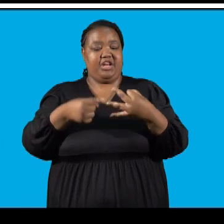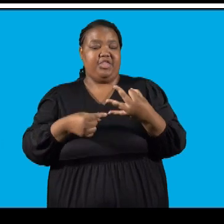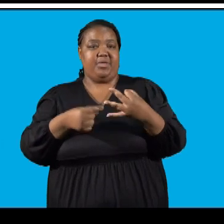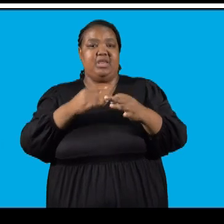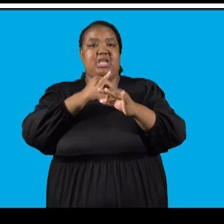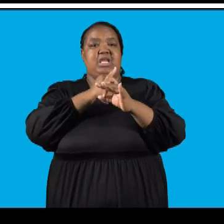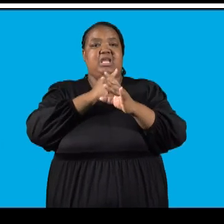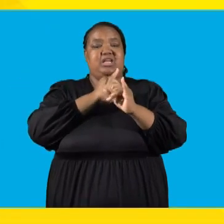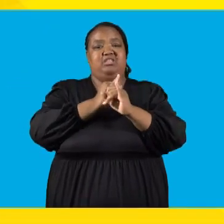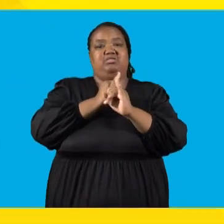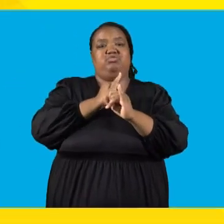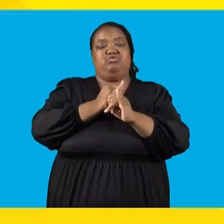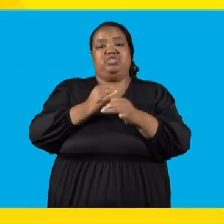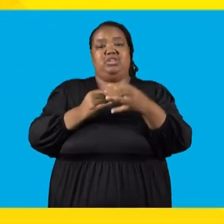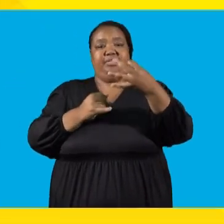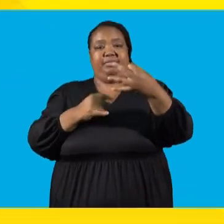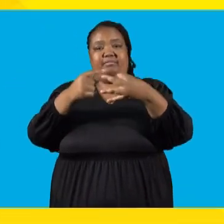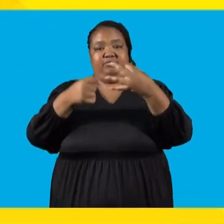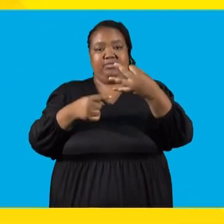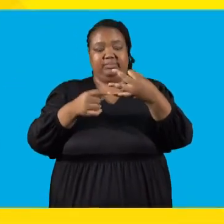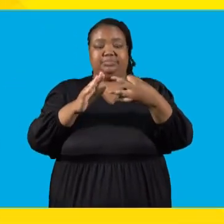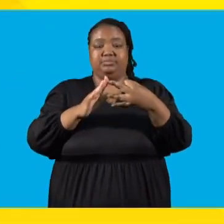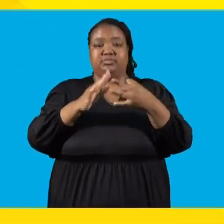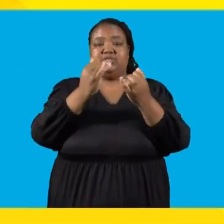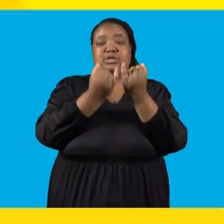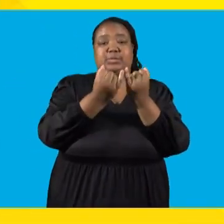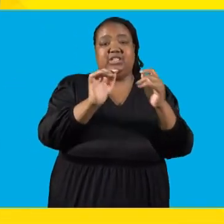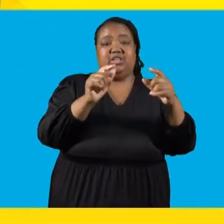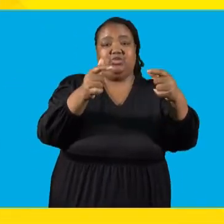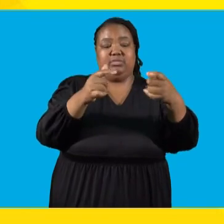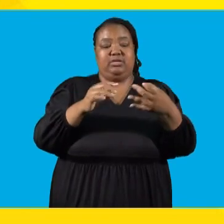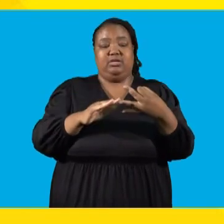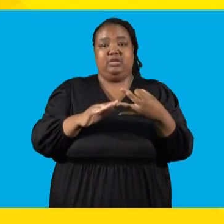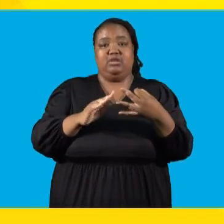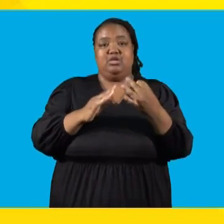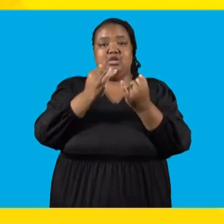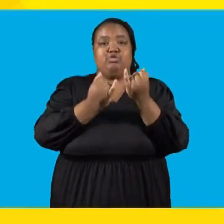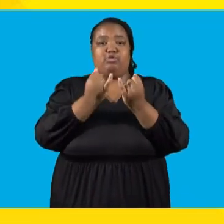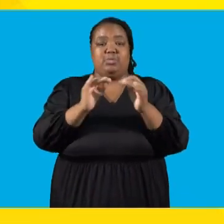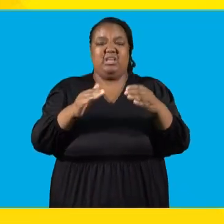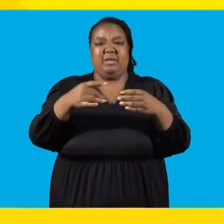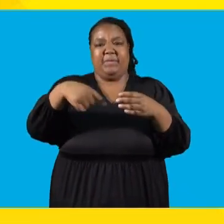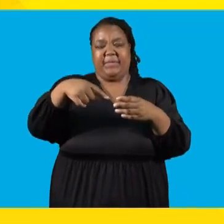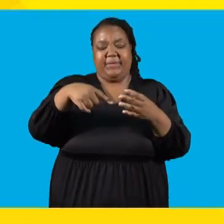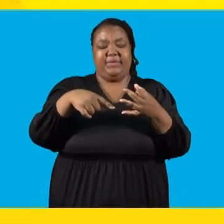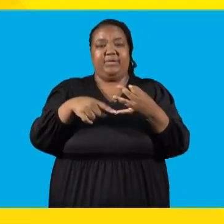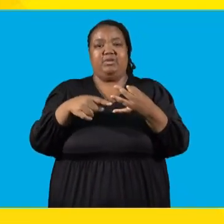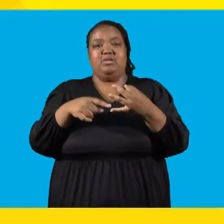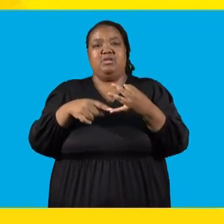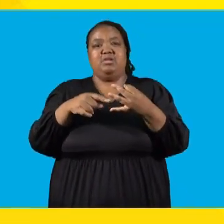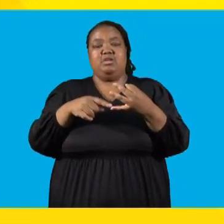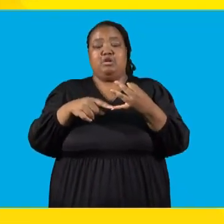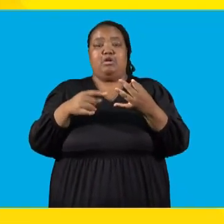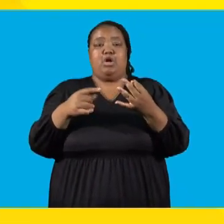got 3 institutions. That is the Competition Commission, the Competition